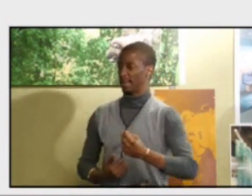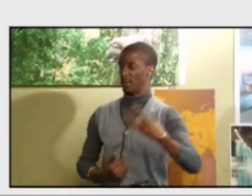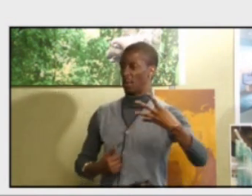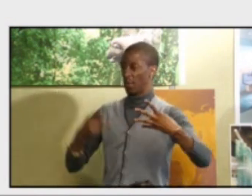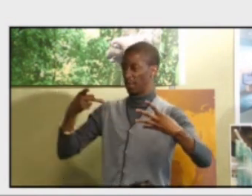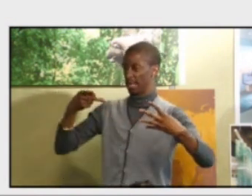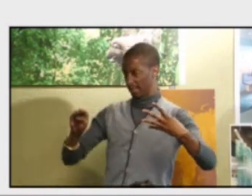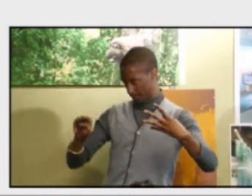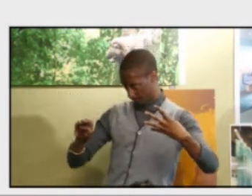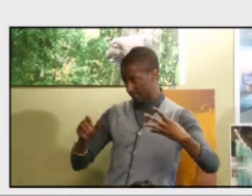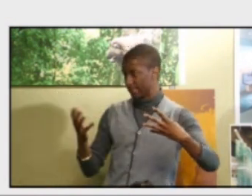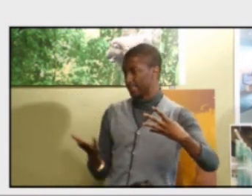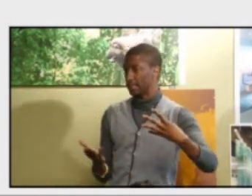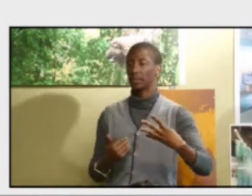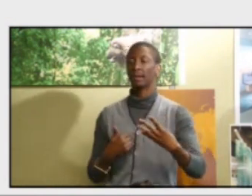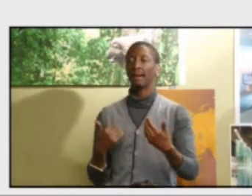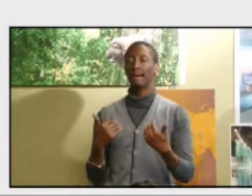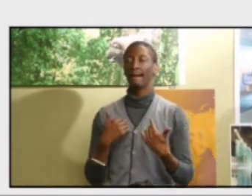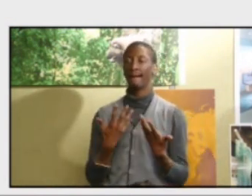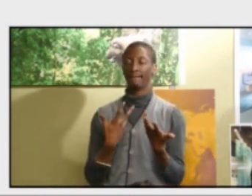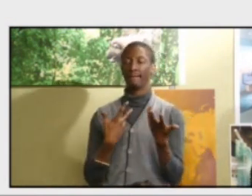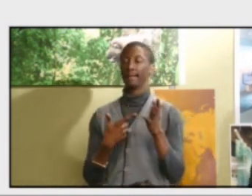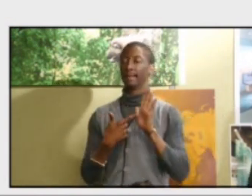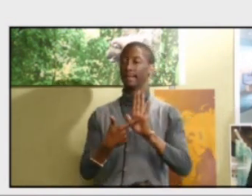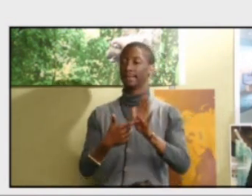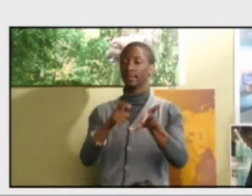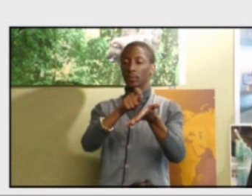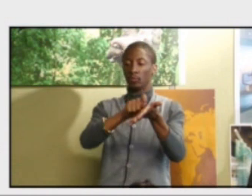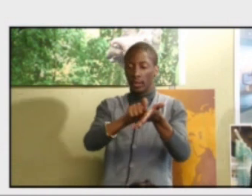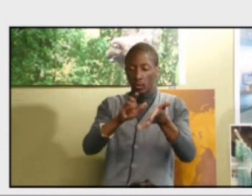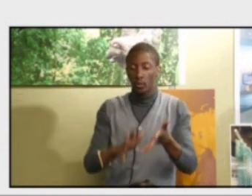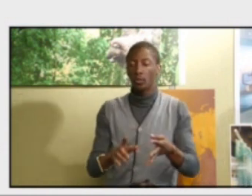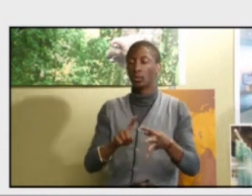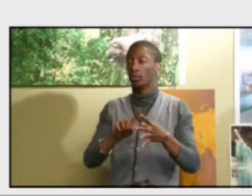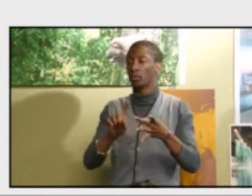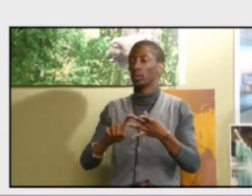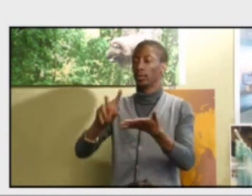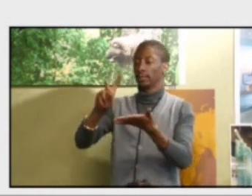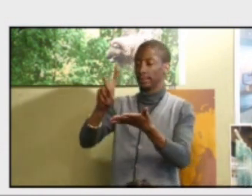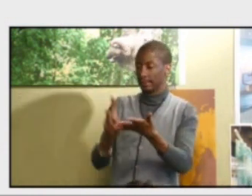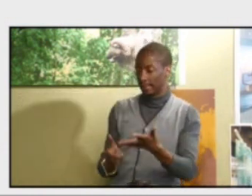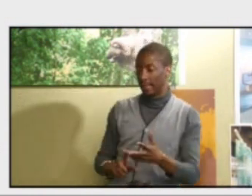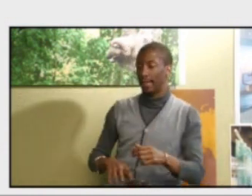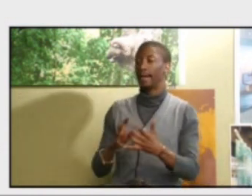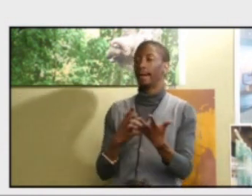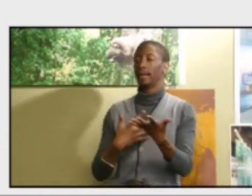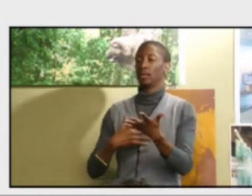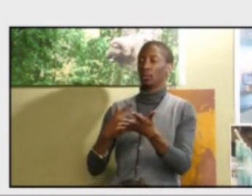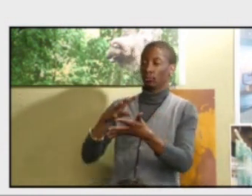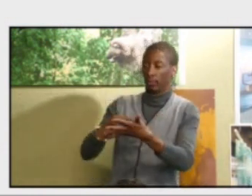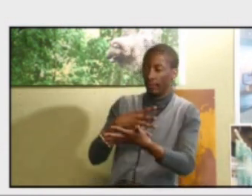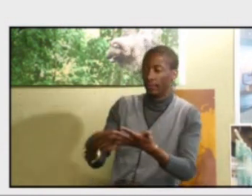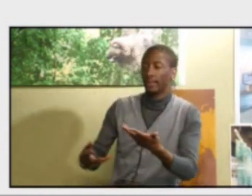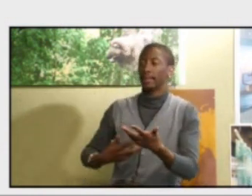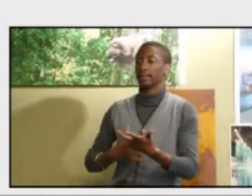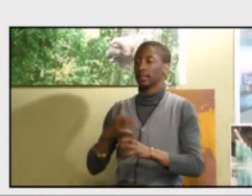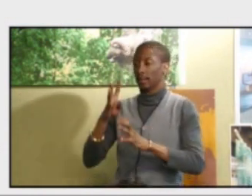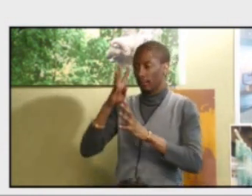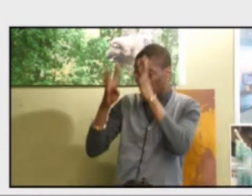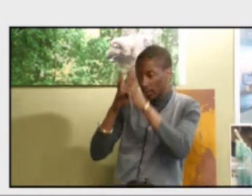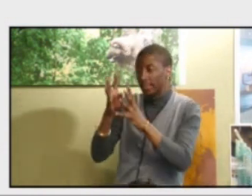have exhibit writers, a design department, graphics department, fabrication department, and a 3D